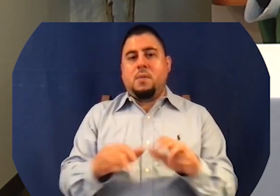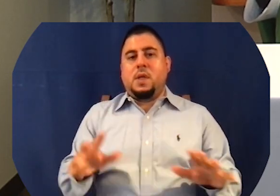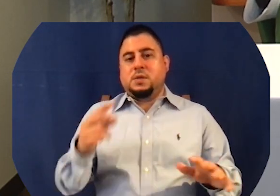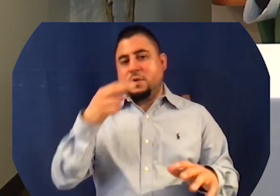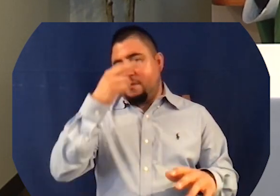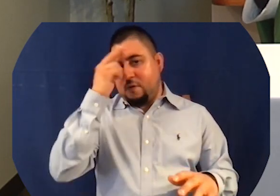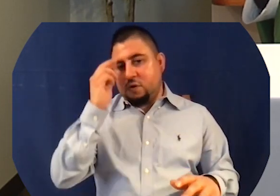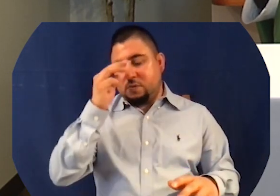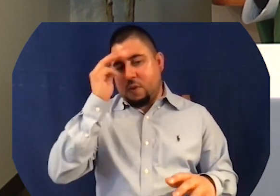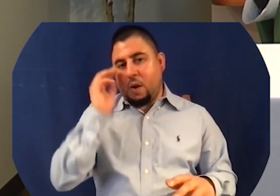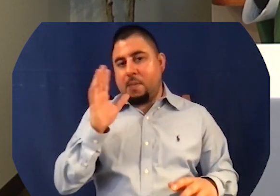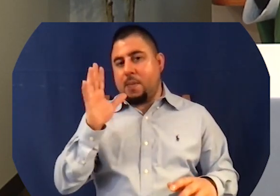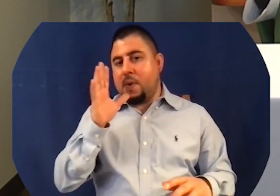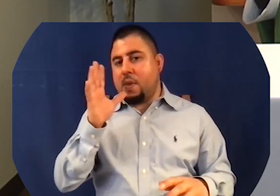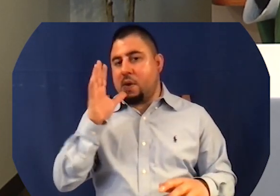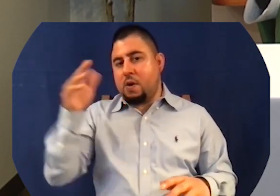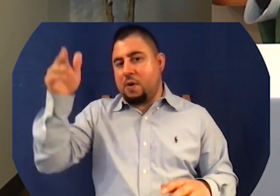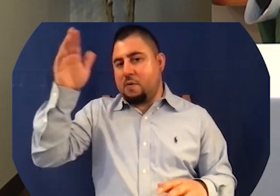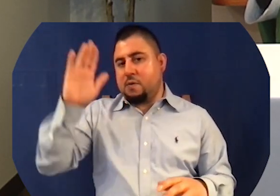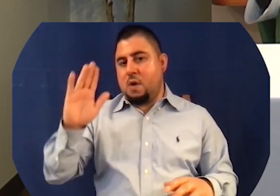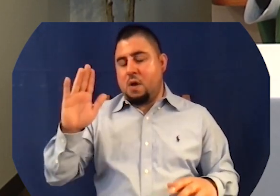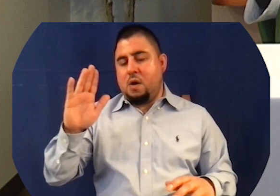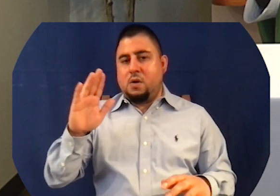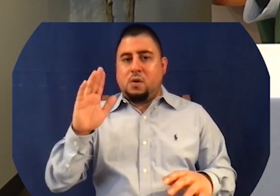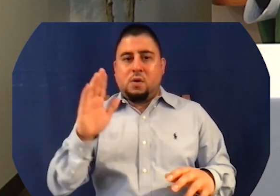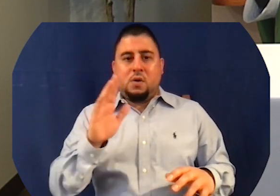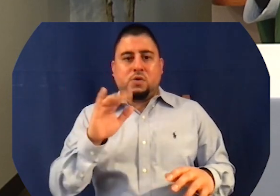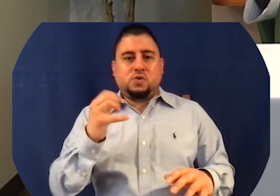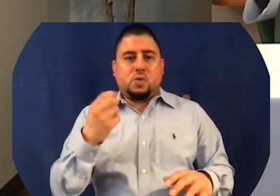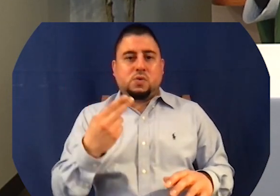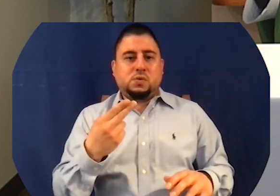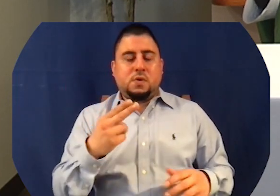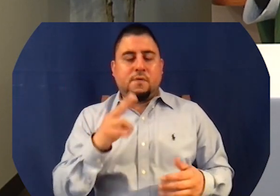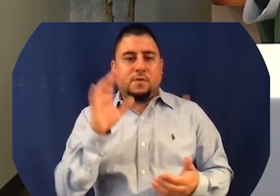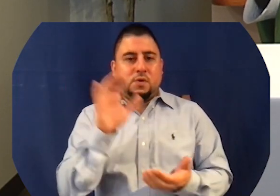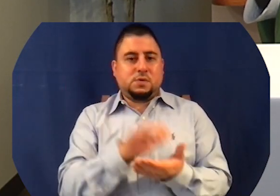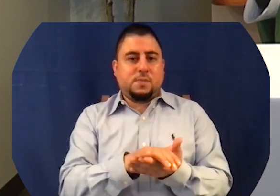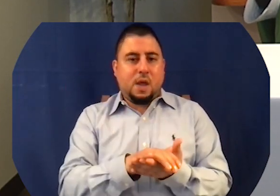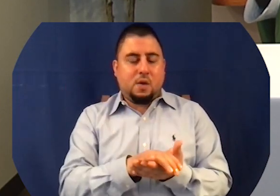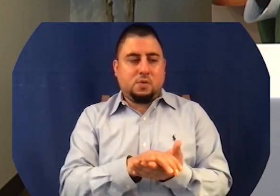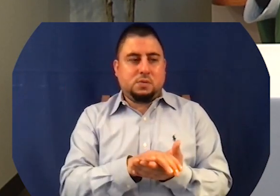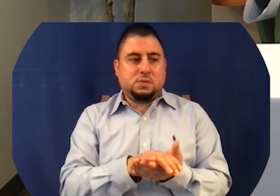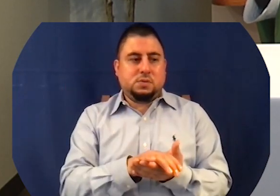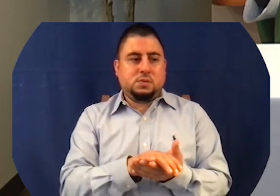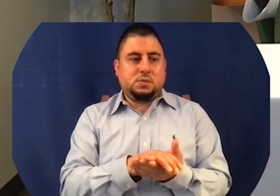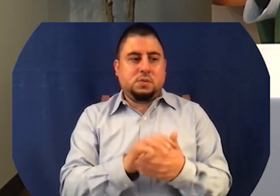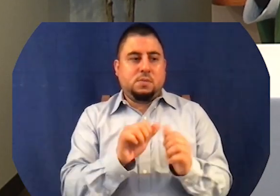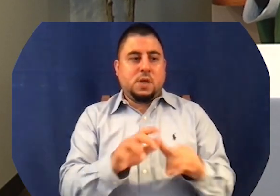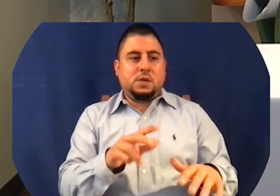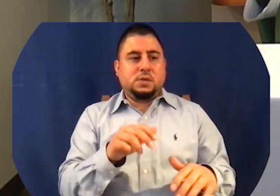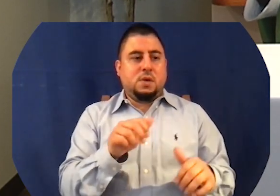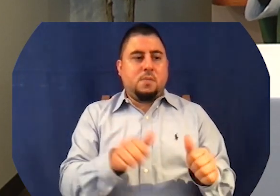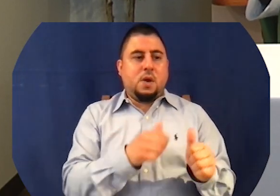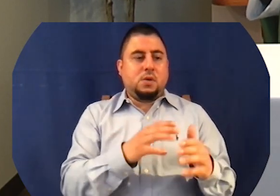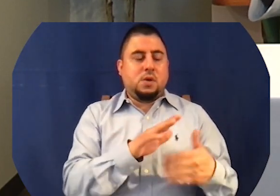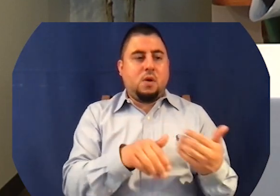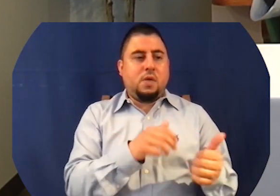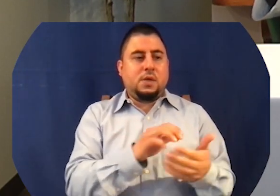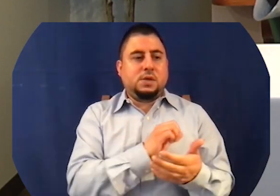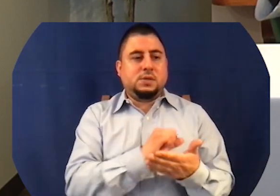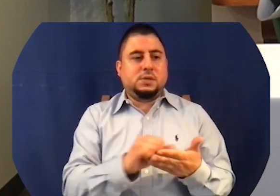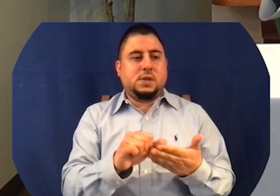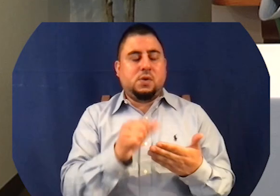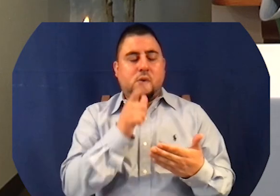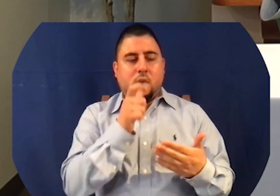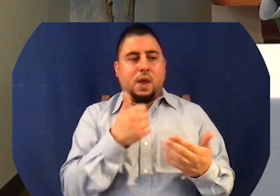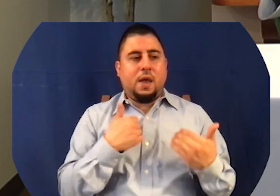Blessed Virgin Mary, Mother of God, with Blessed Joseph, her spouse, with the blessed apostles and all the